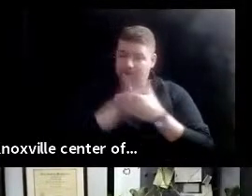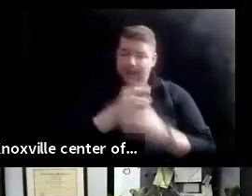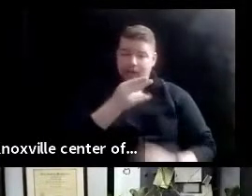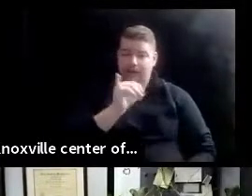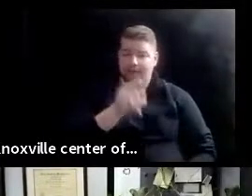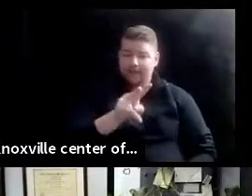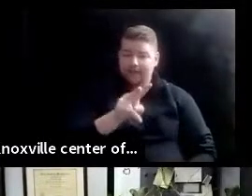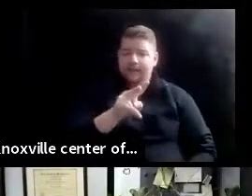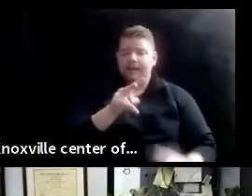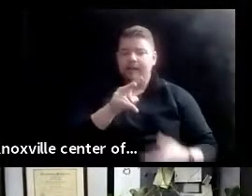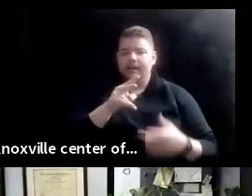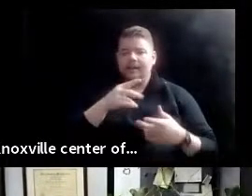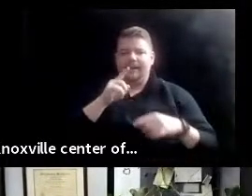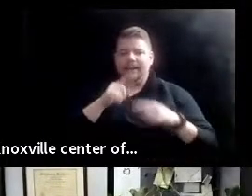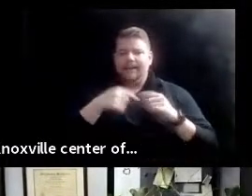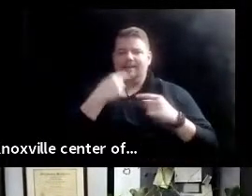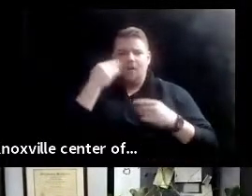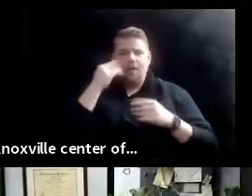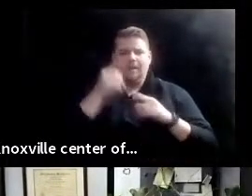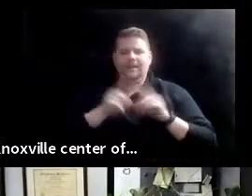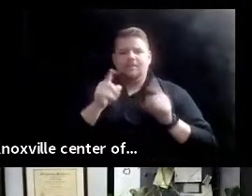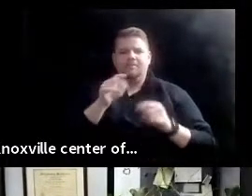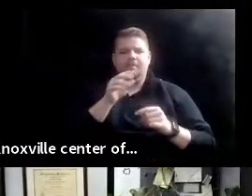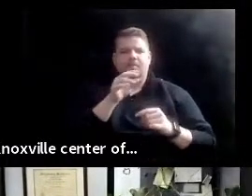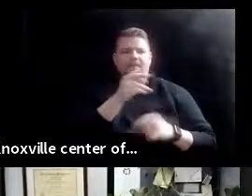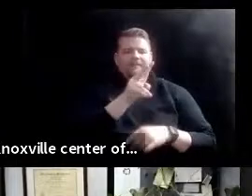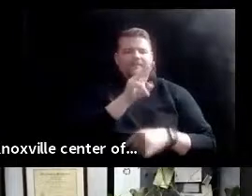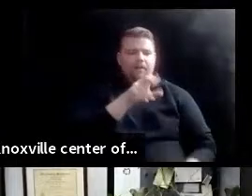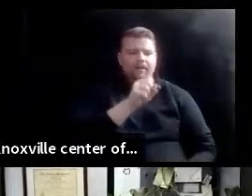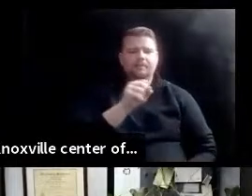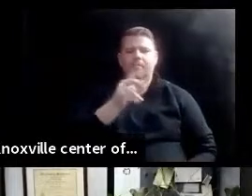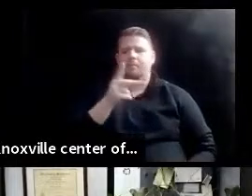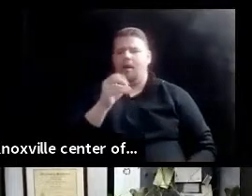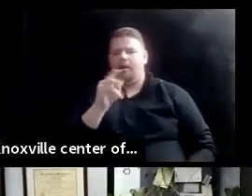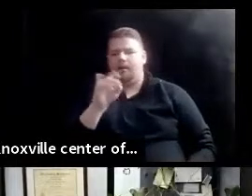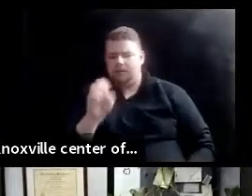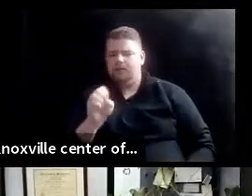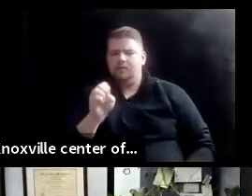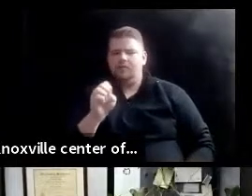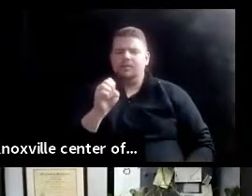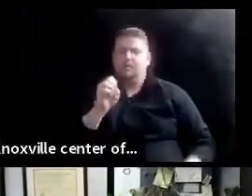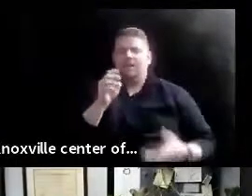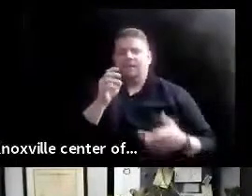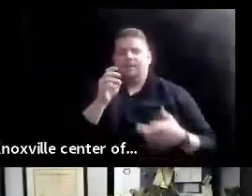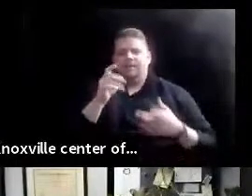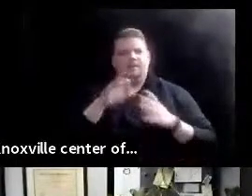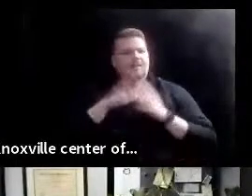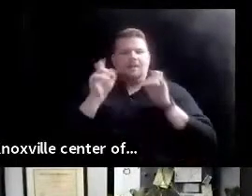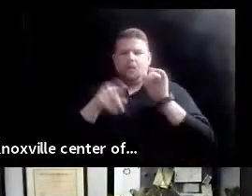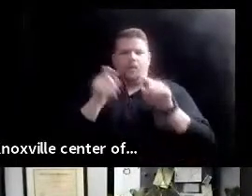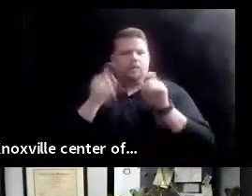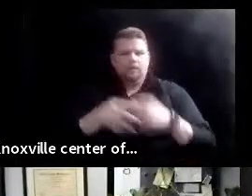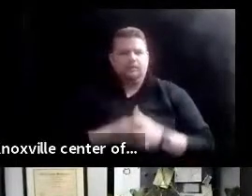it can't tell the difference between virus particles or active live virus. I mean, there's a lot of questions involved.